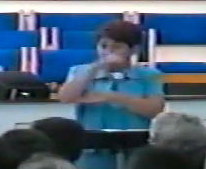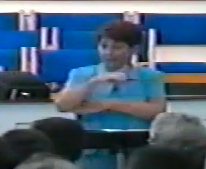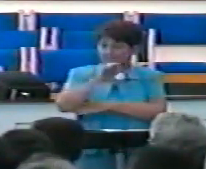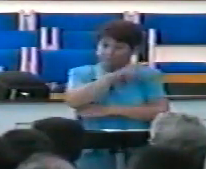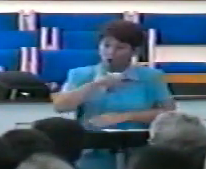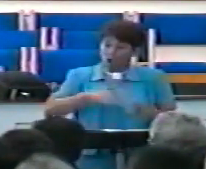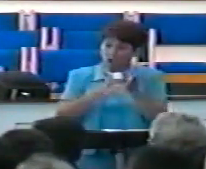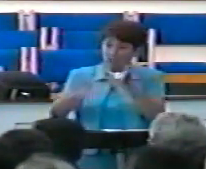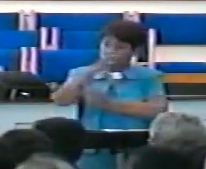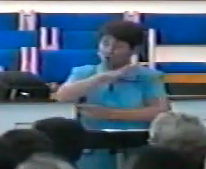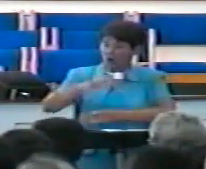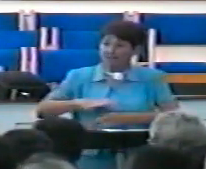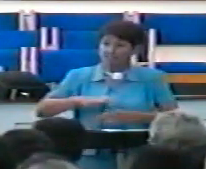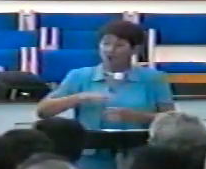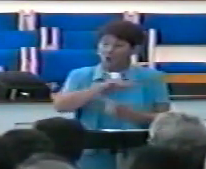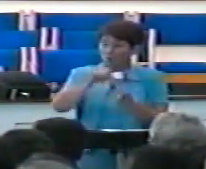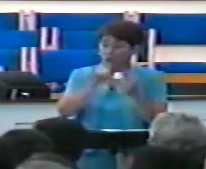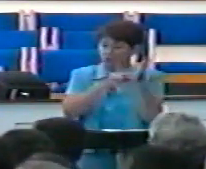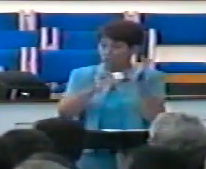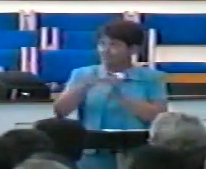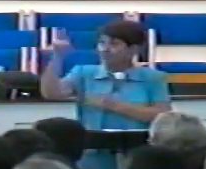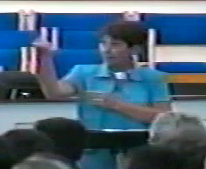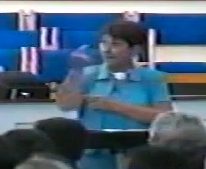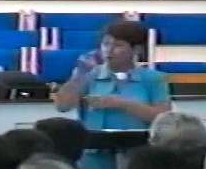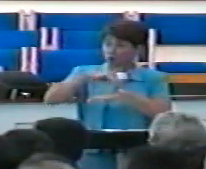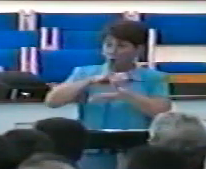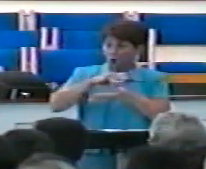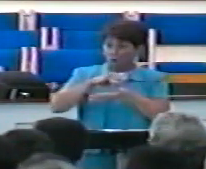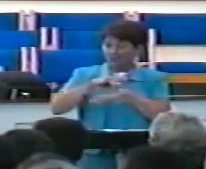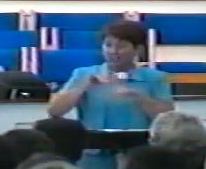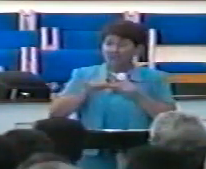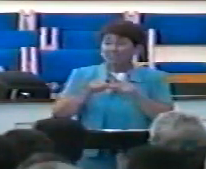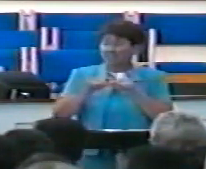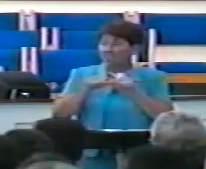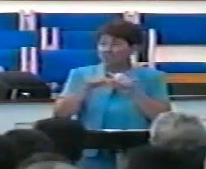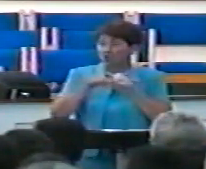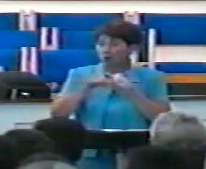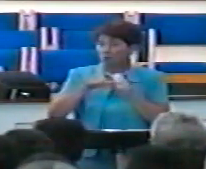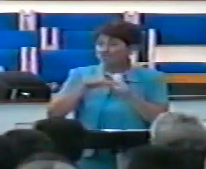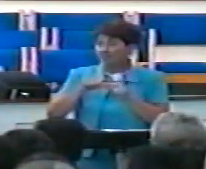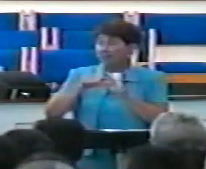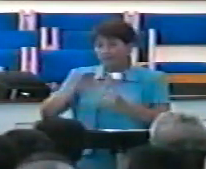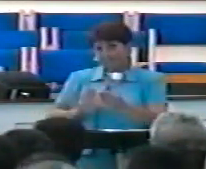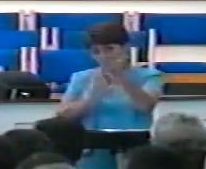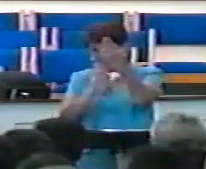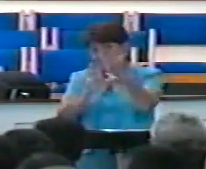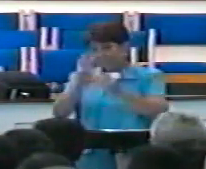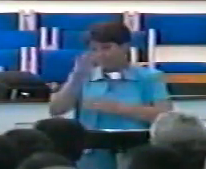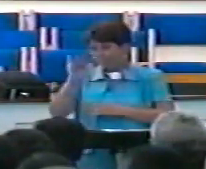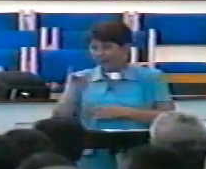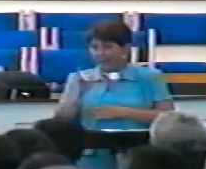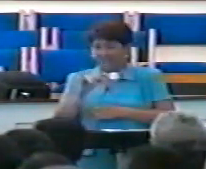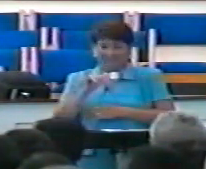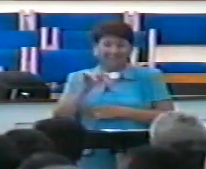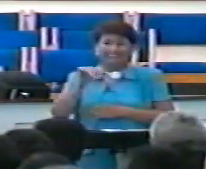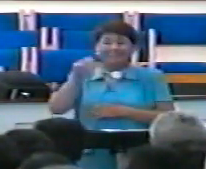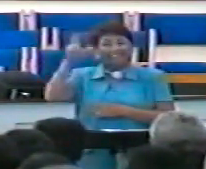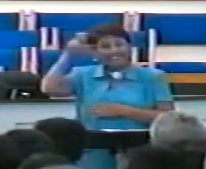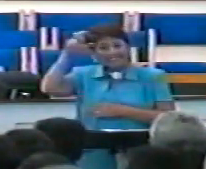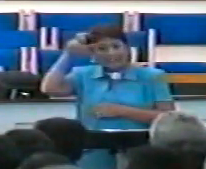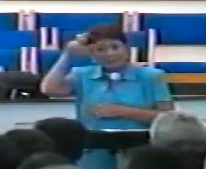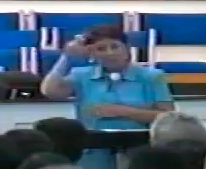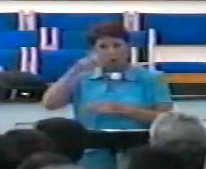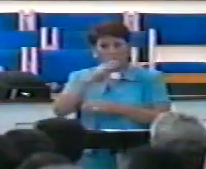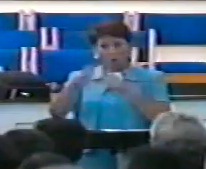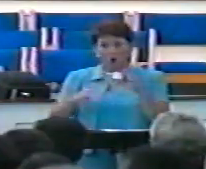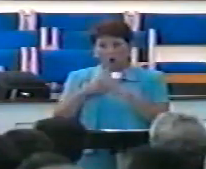When Jesus came to this earth, he constantly was confronted by the demon world. And we see that he was